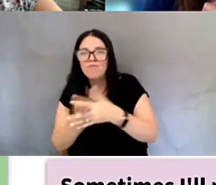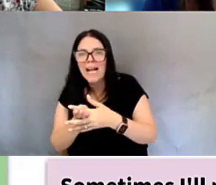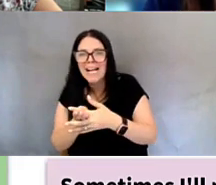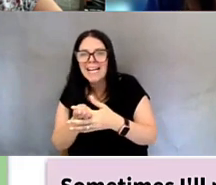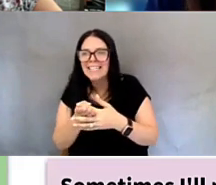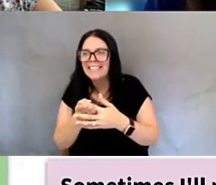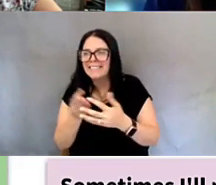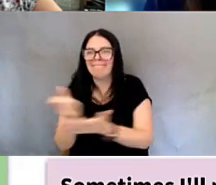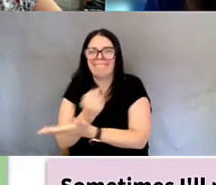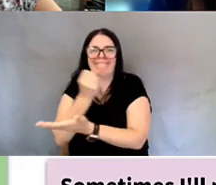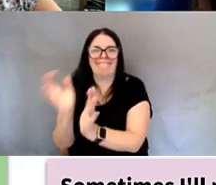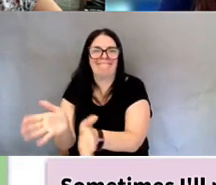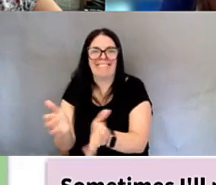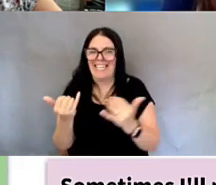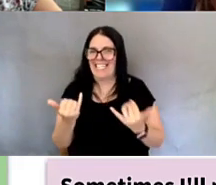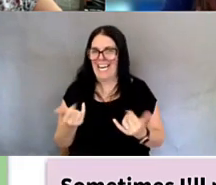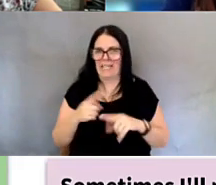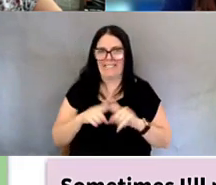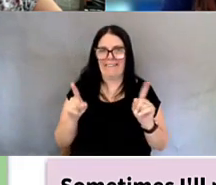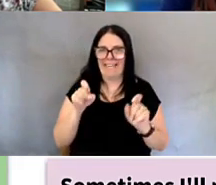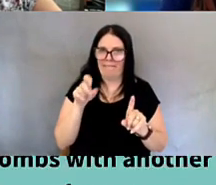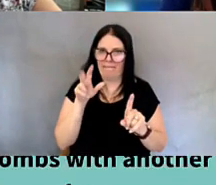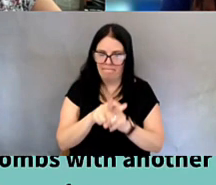Next slide, please.